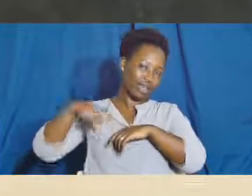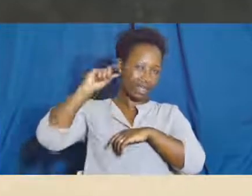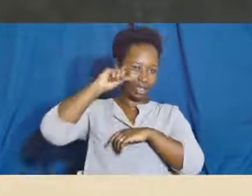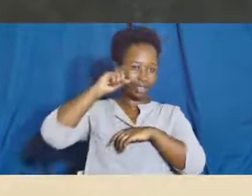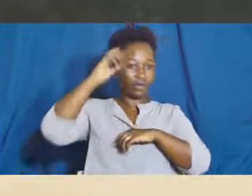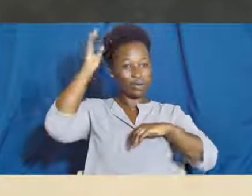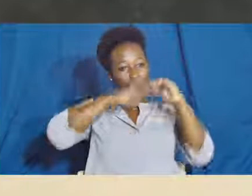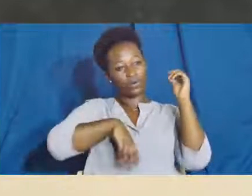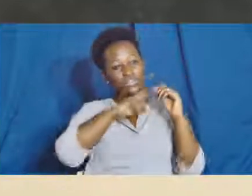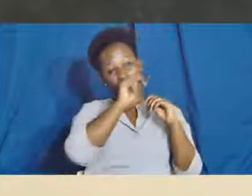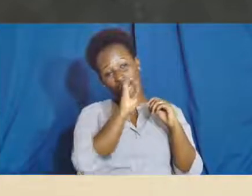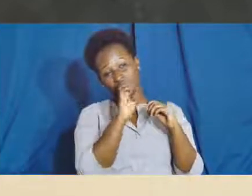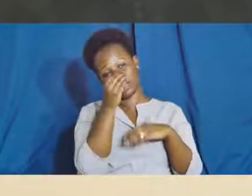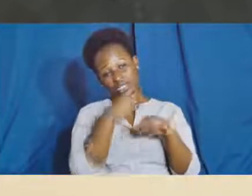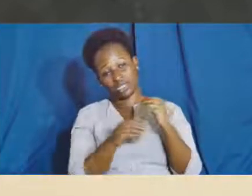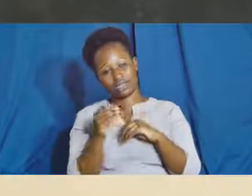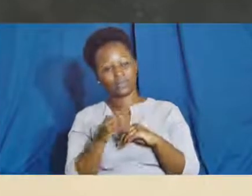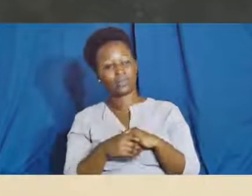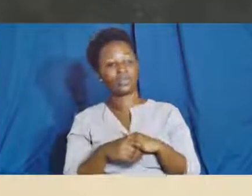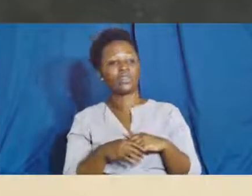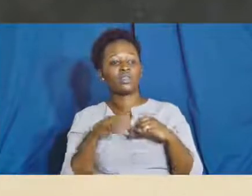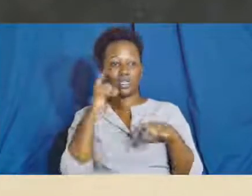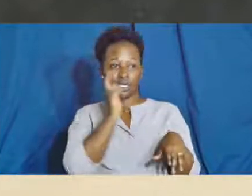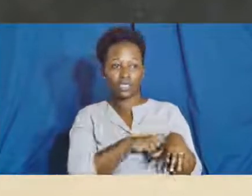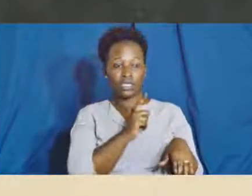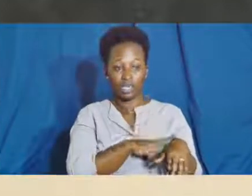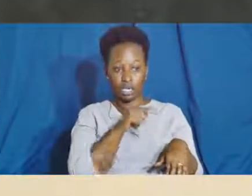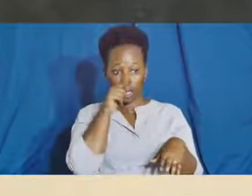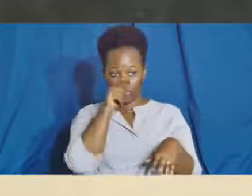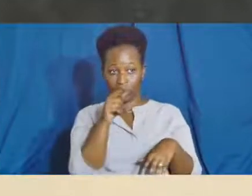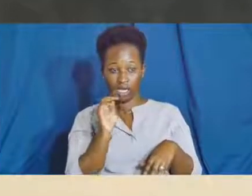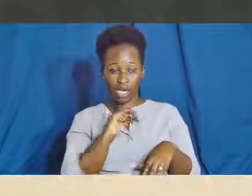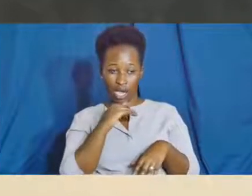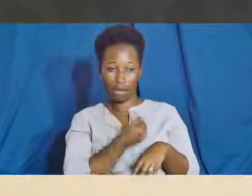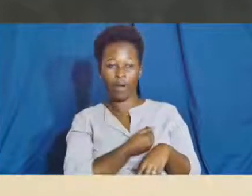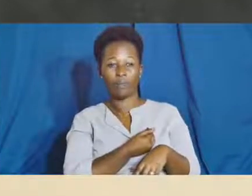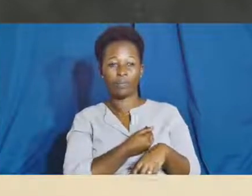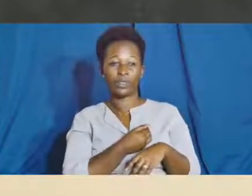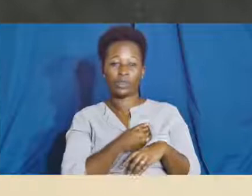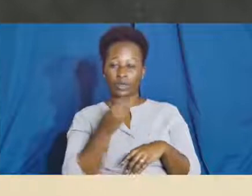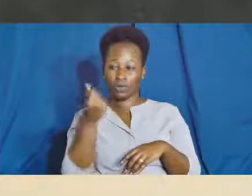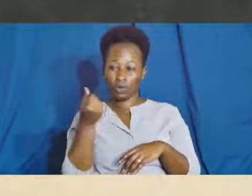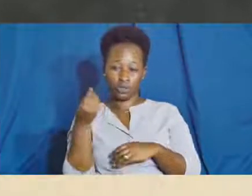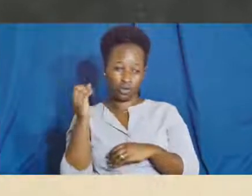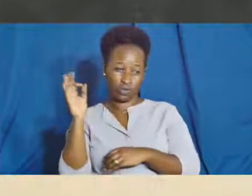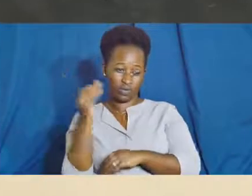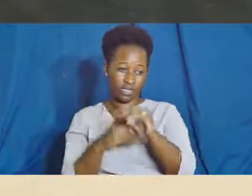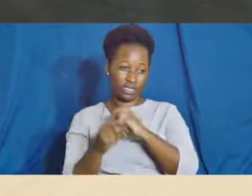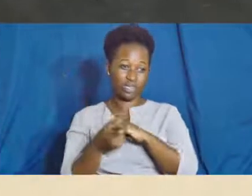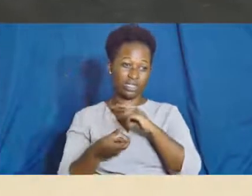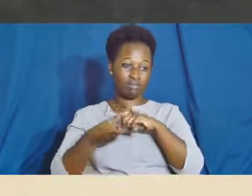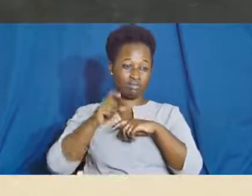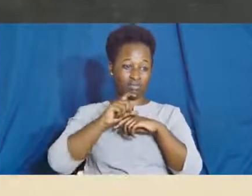this case, our net sales are greater than cost of sales. And if you get a gross loss, you